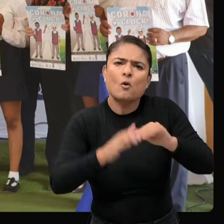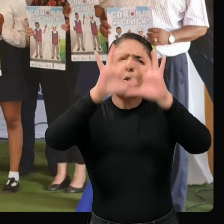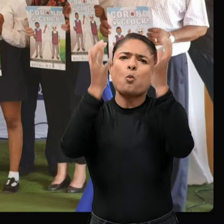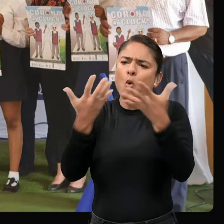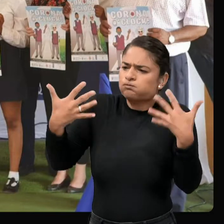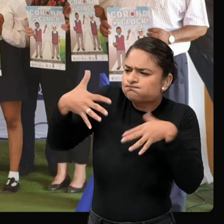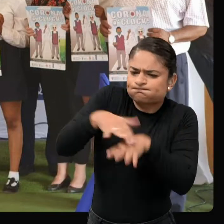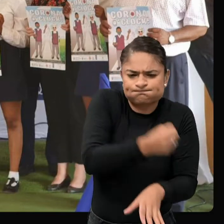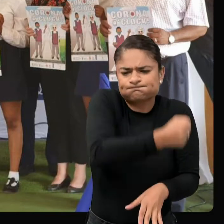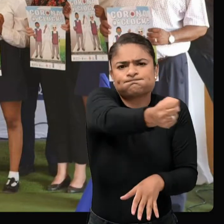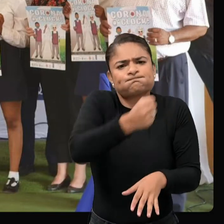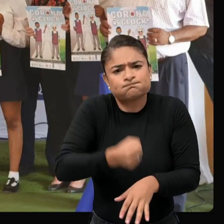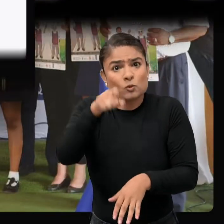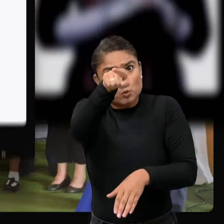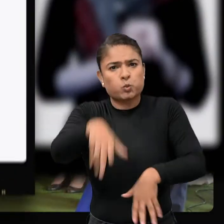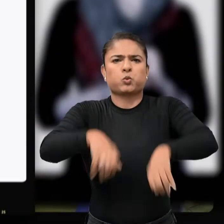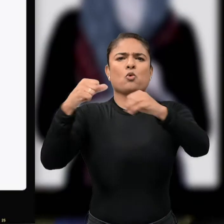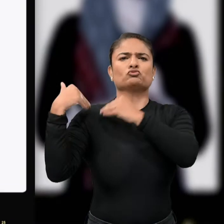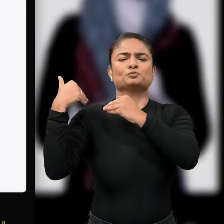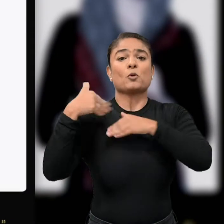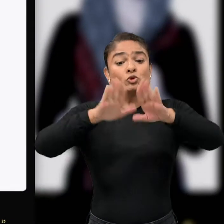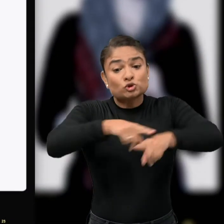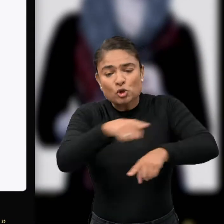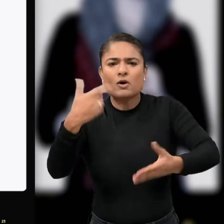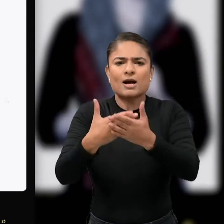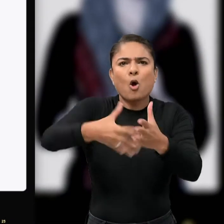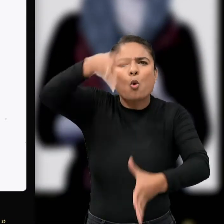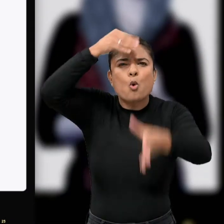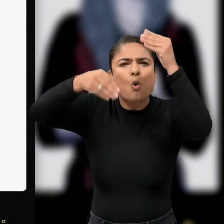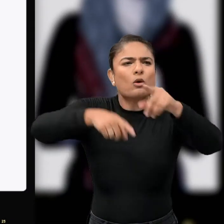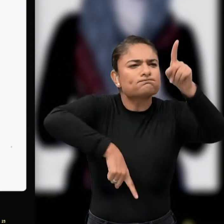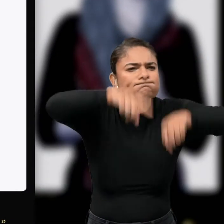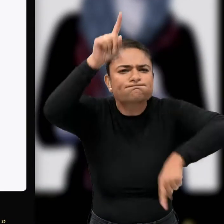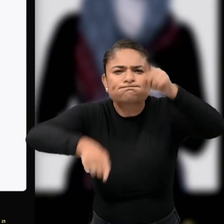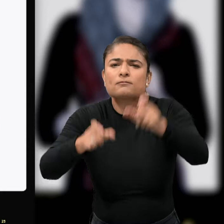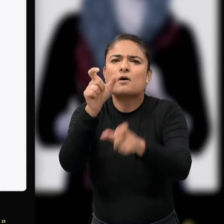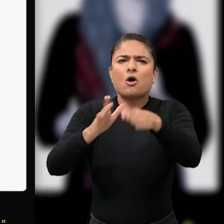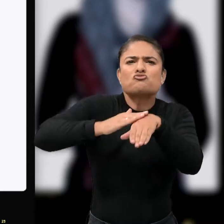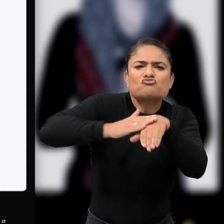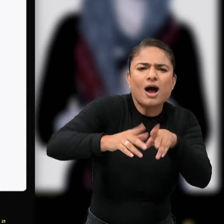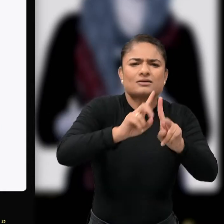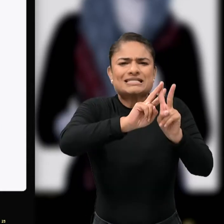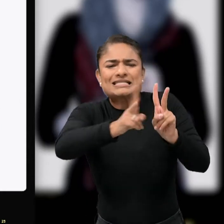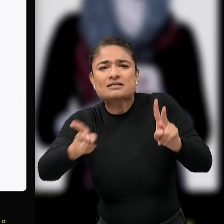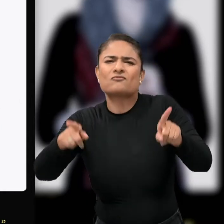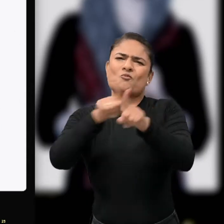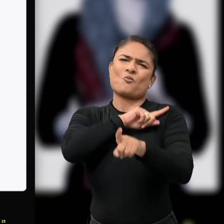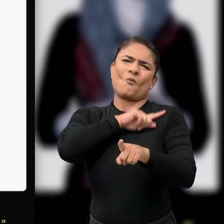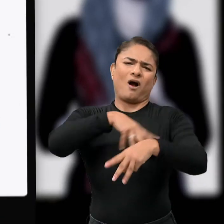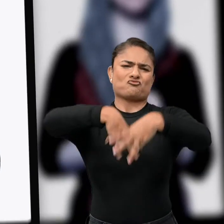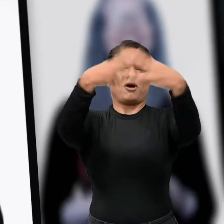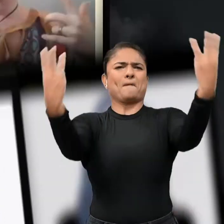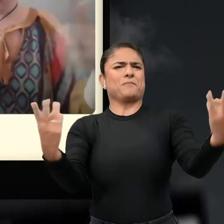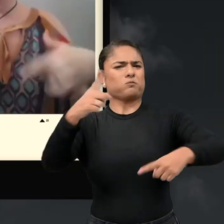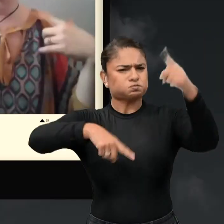that is diversity. That is the true essence of life. That is true Ubuntu. That is the Rainbow Nation. It's